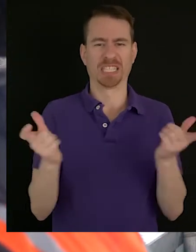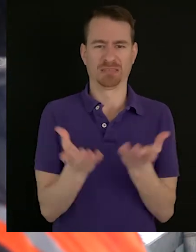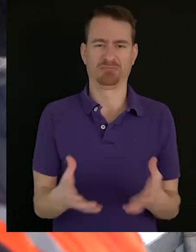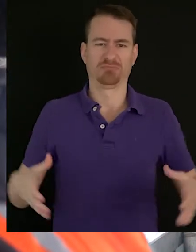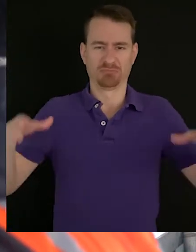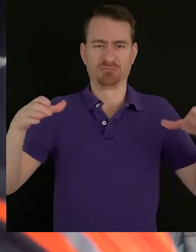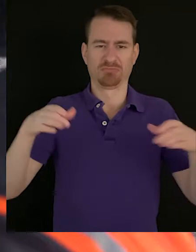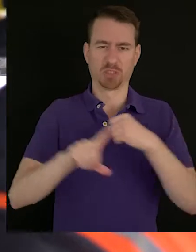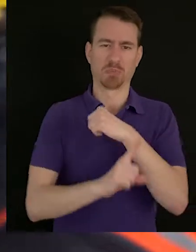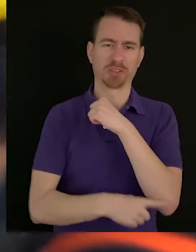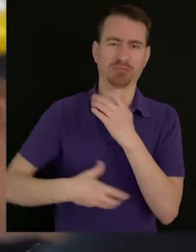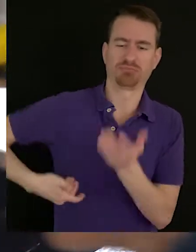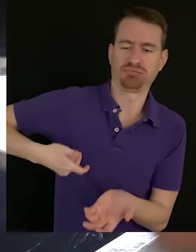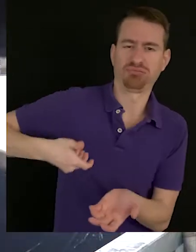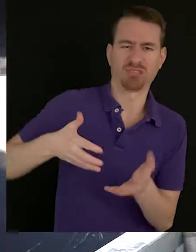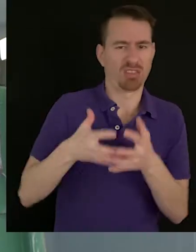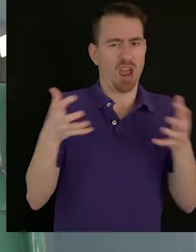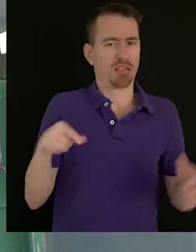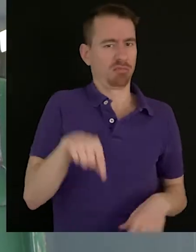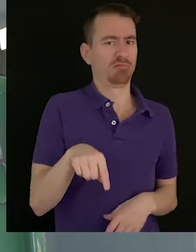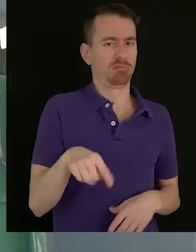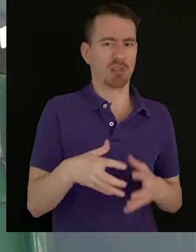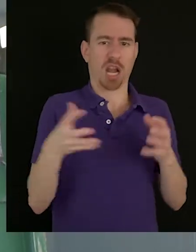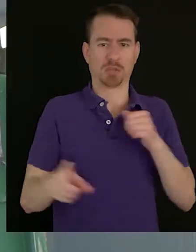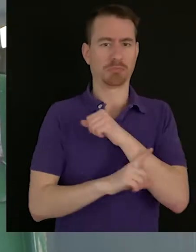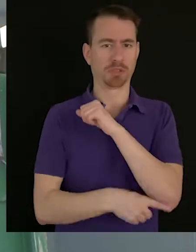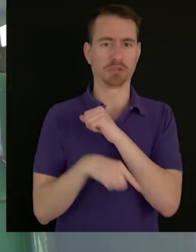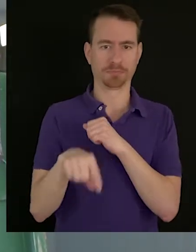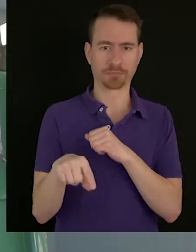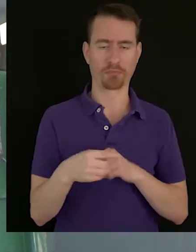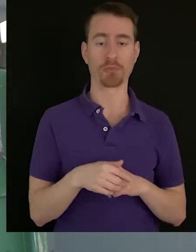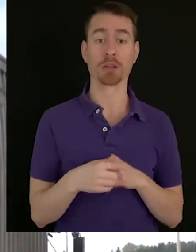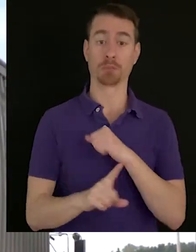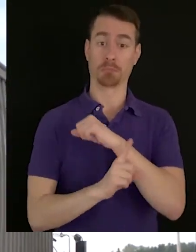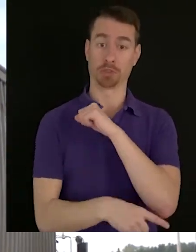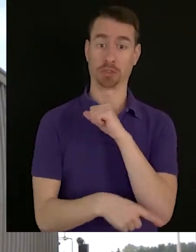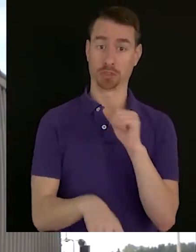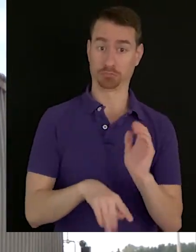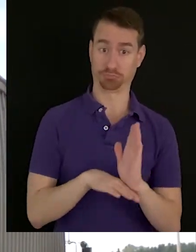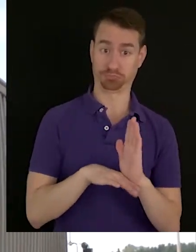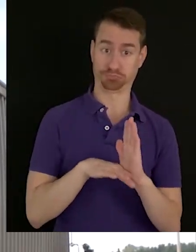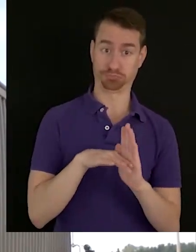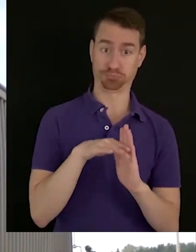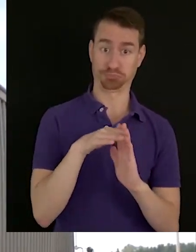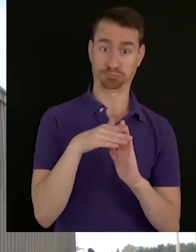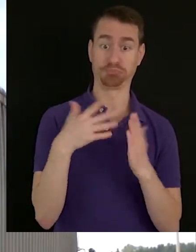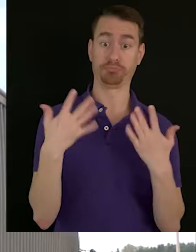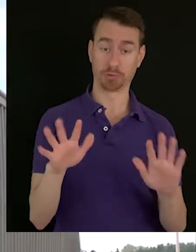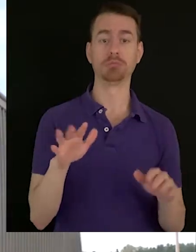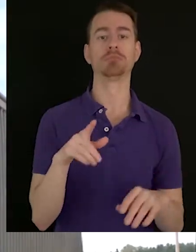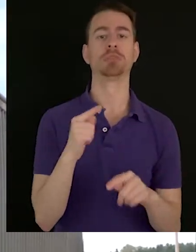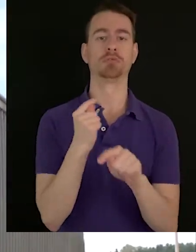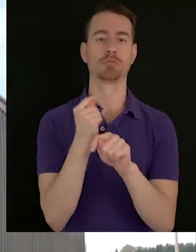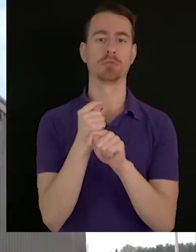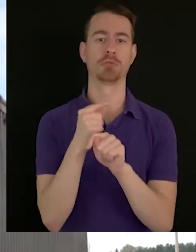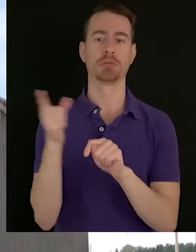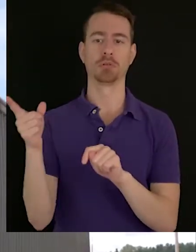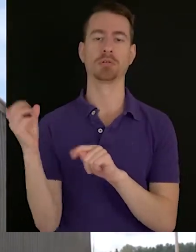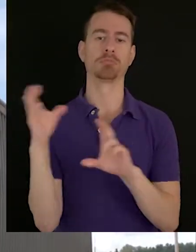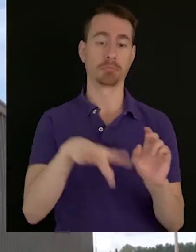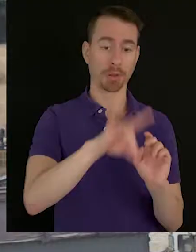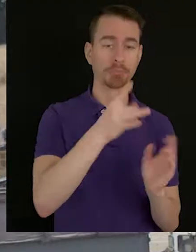42 twin-size mattresses. So it's really big. When the dumpster gets full, the contaminated trash gets hauled to a